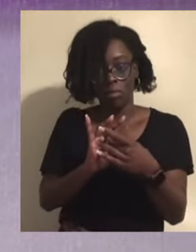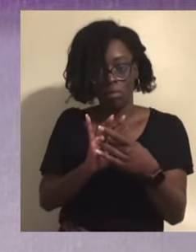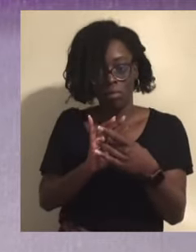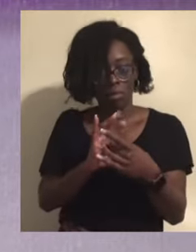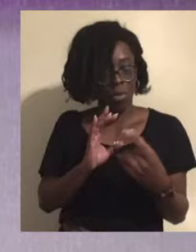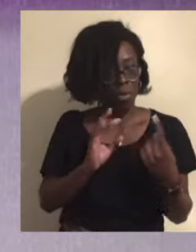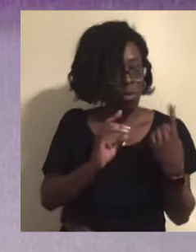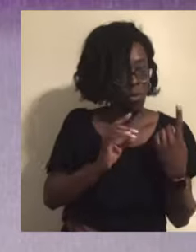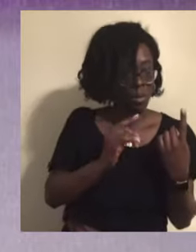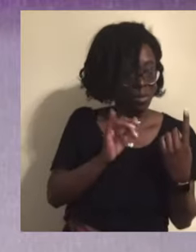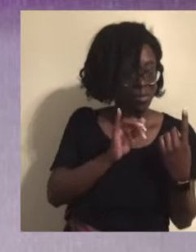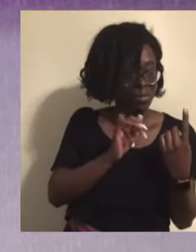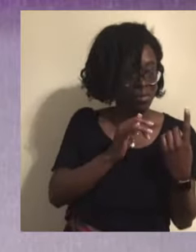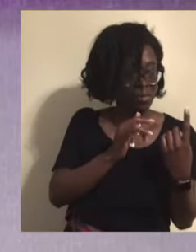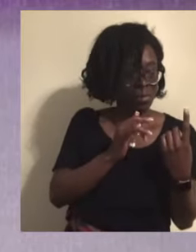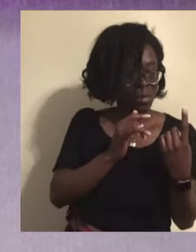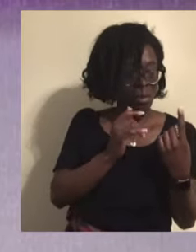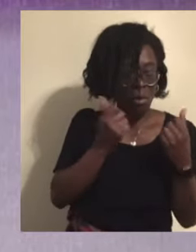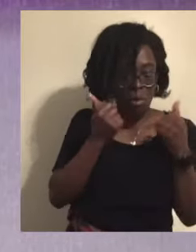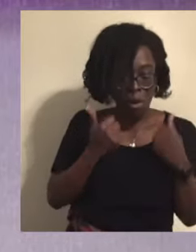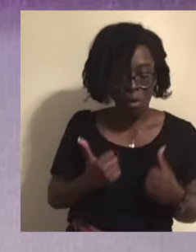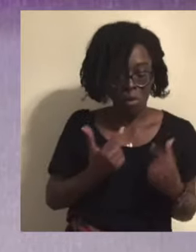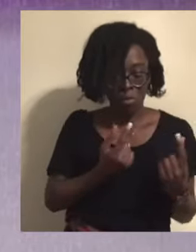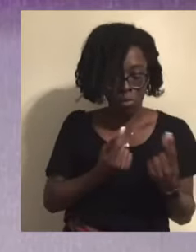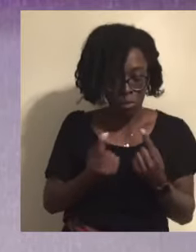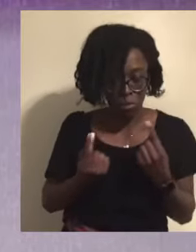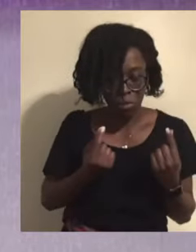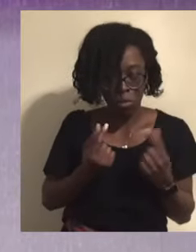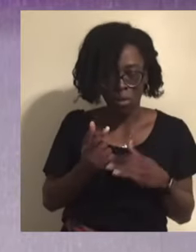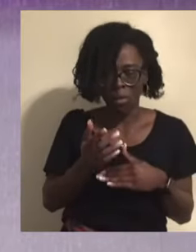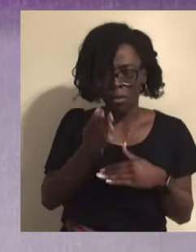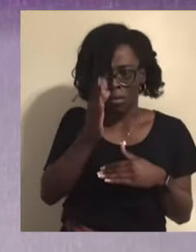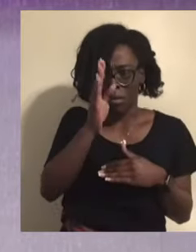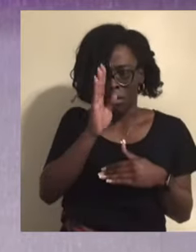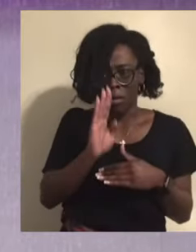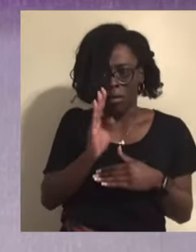intentional about not giving one person everything.